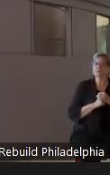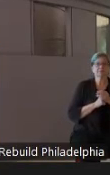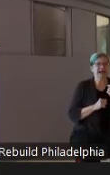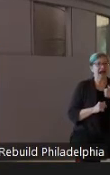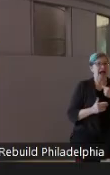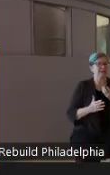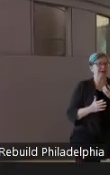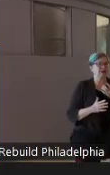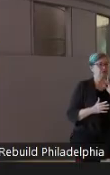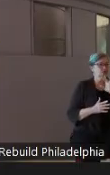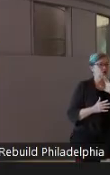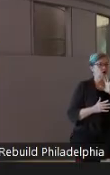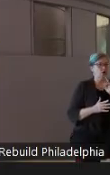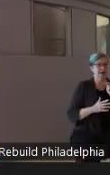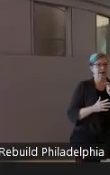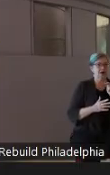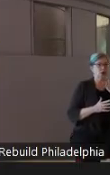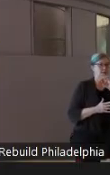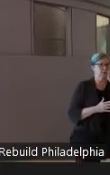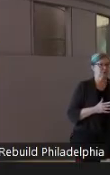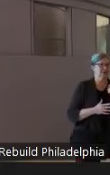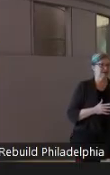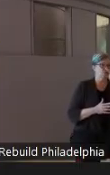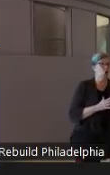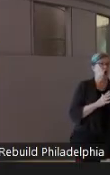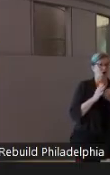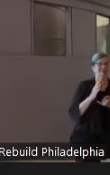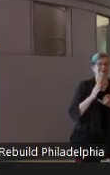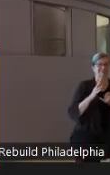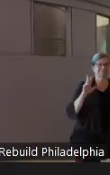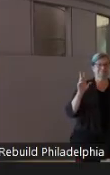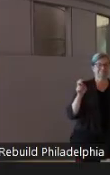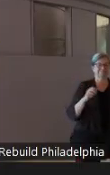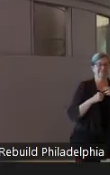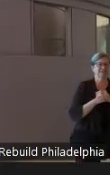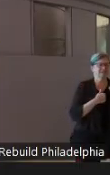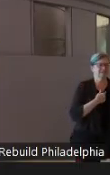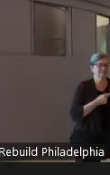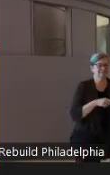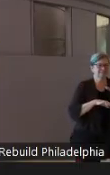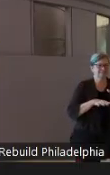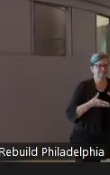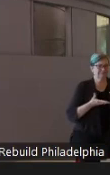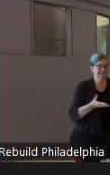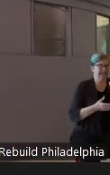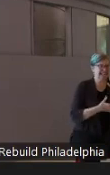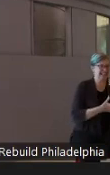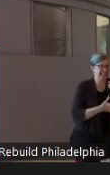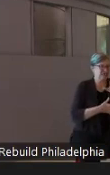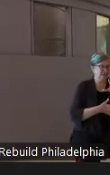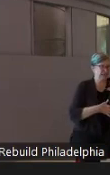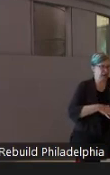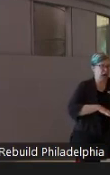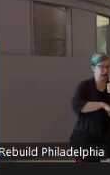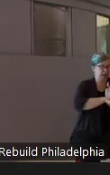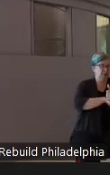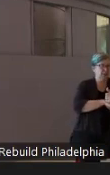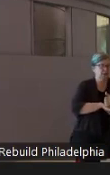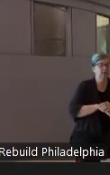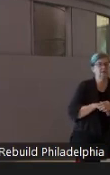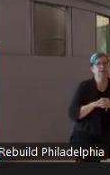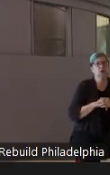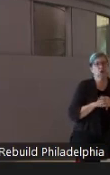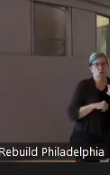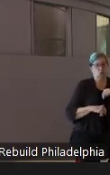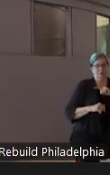And I'm here to talk to you today about Percent for Art. This has been around since 1959. We were the first city to